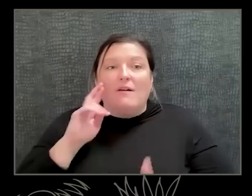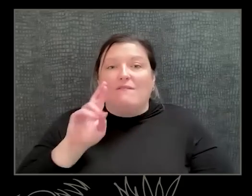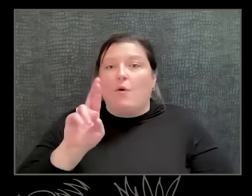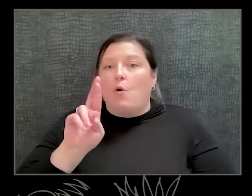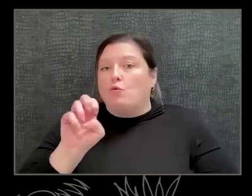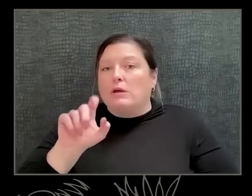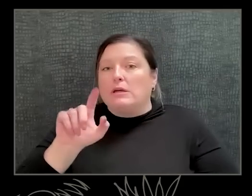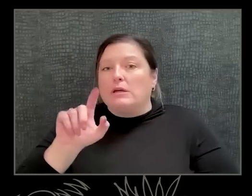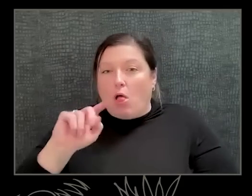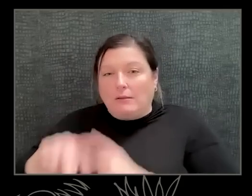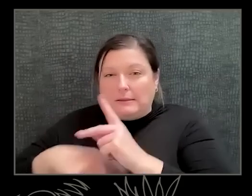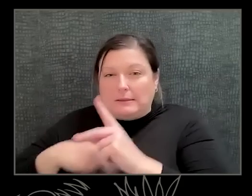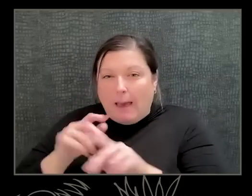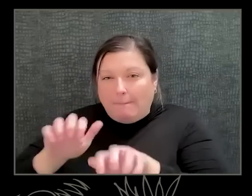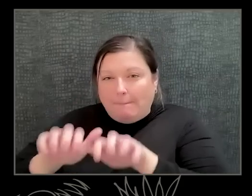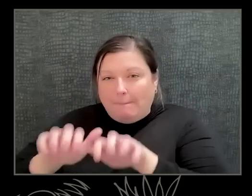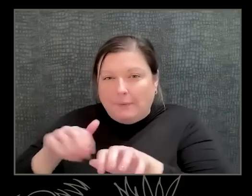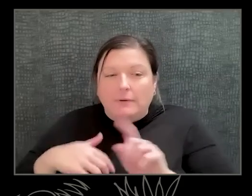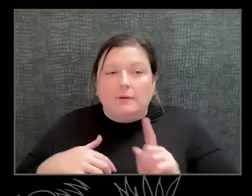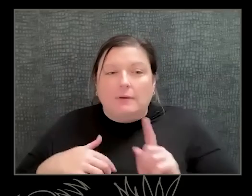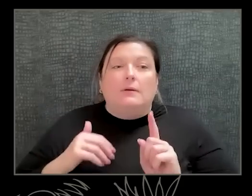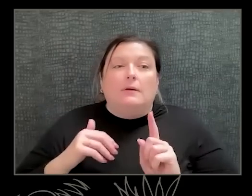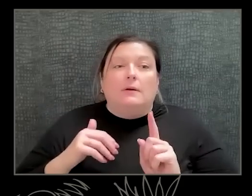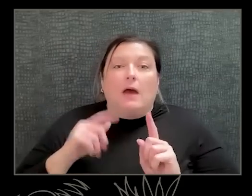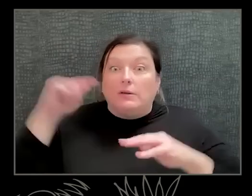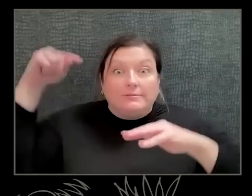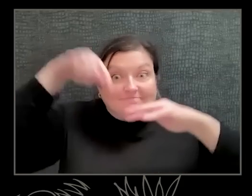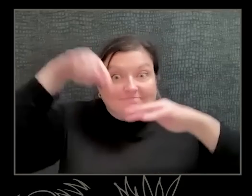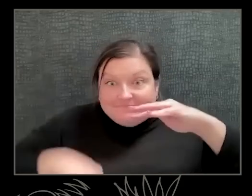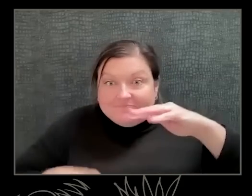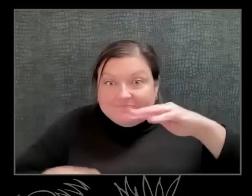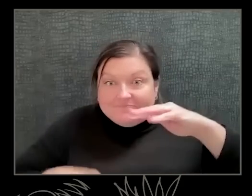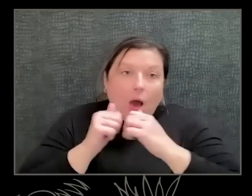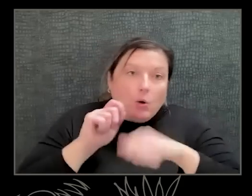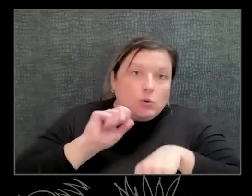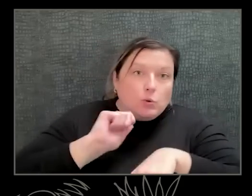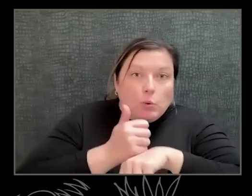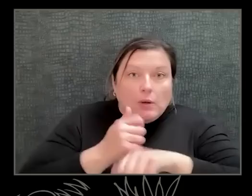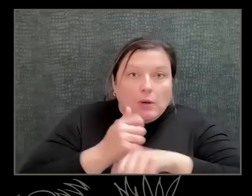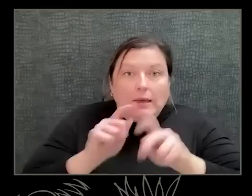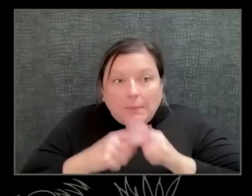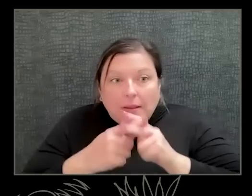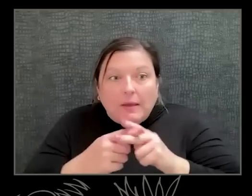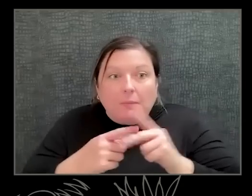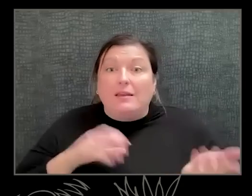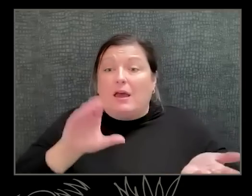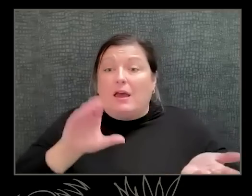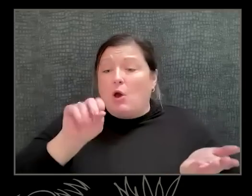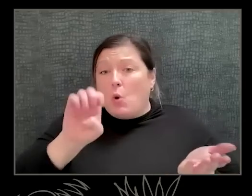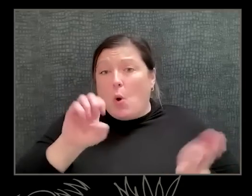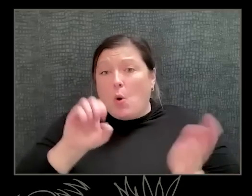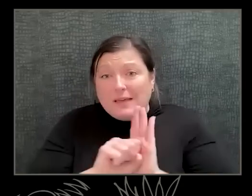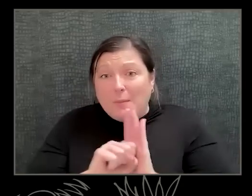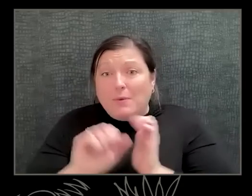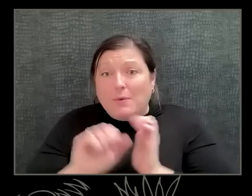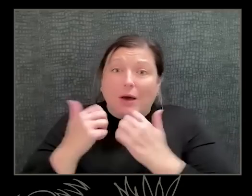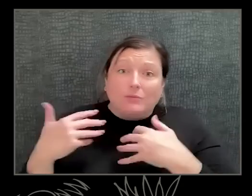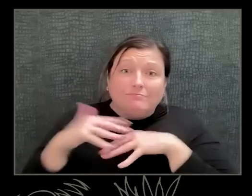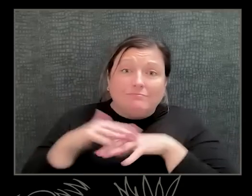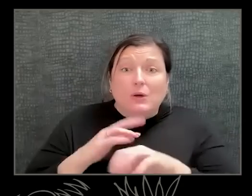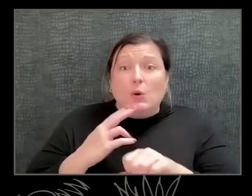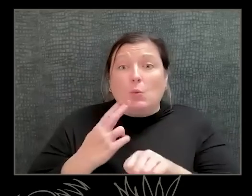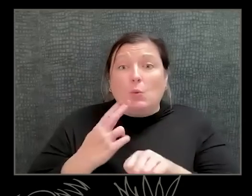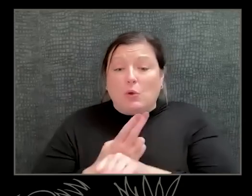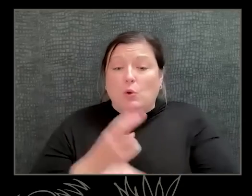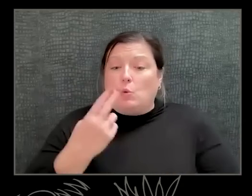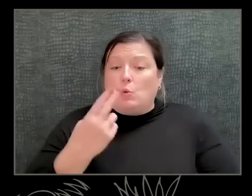an intuition of how to implement the result type and go deep on code samples of how to integrate with the use hook and all the